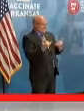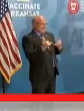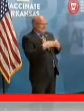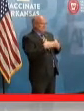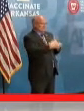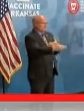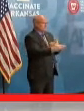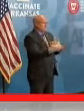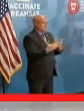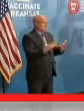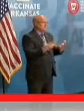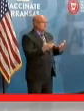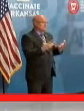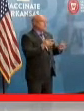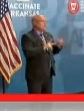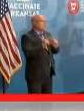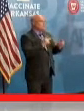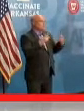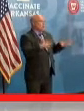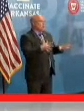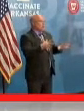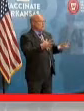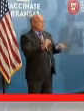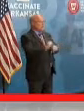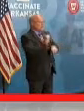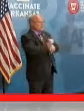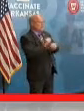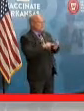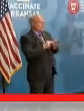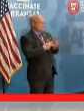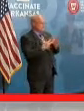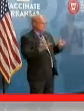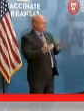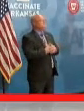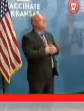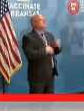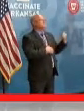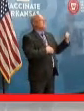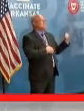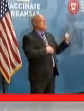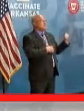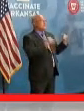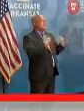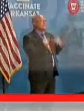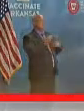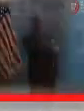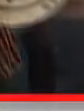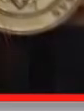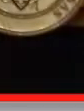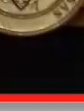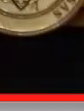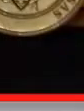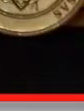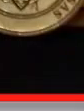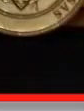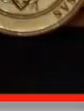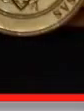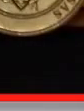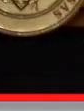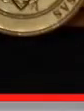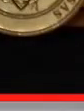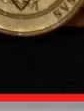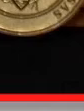or for people who already have appointments, what does that mean? Well, if you have an appointment and they